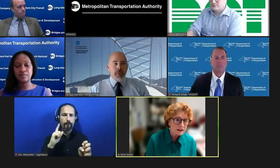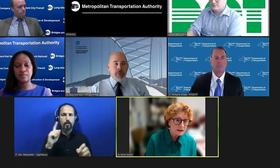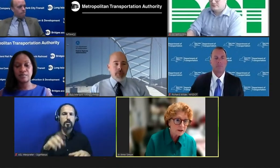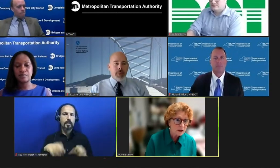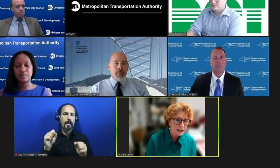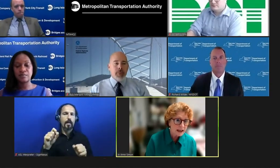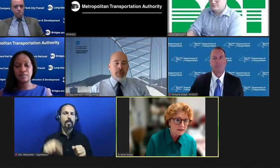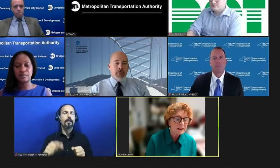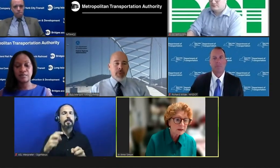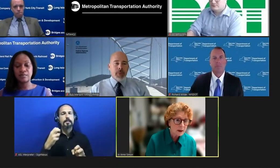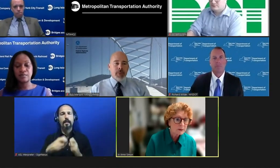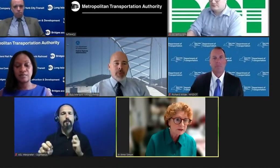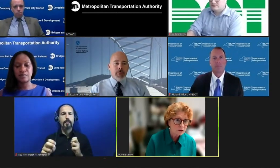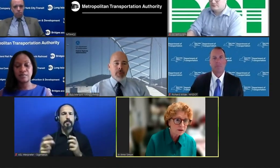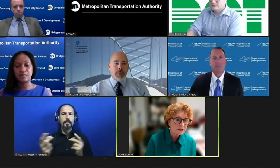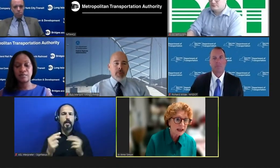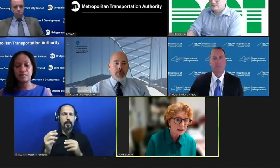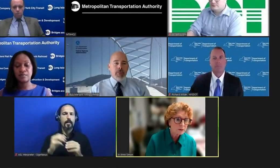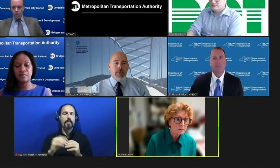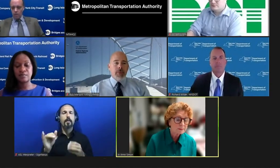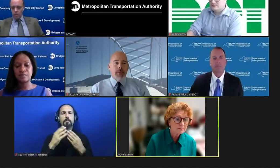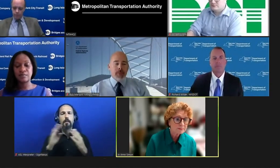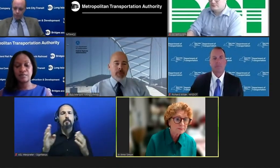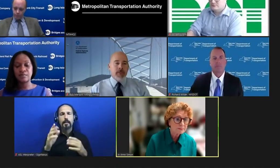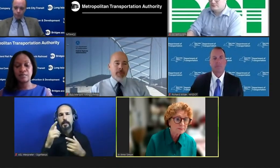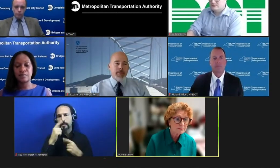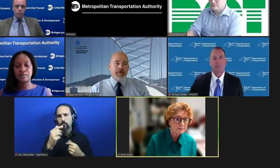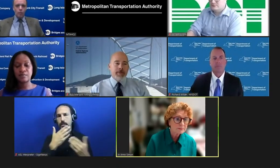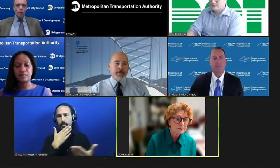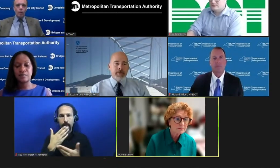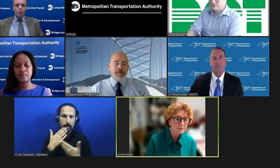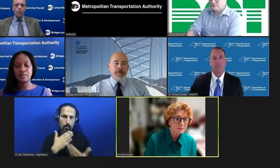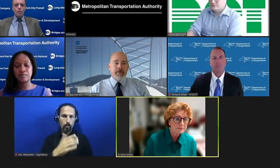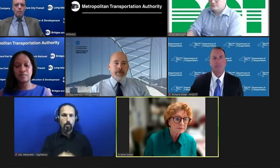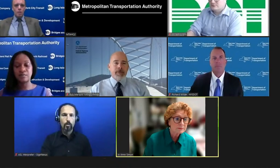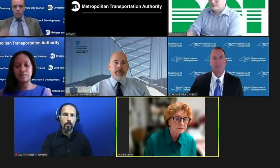on this very difficult task in the Public's interest thank you